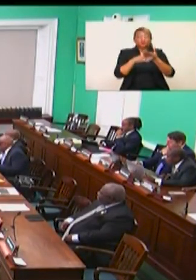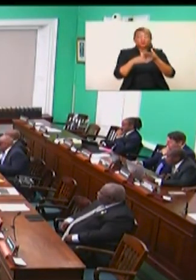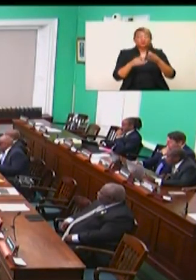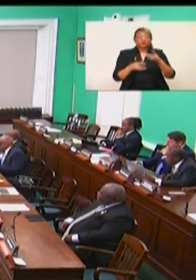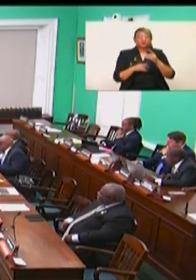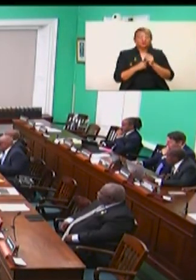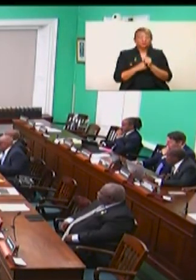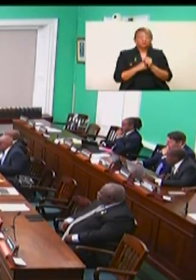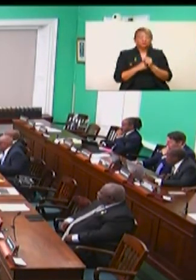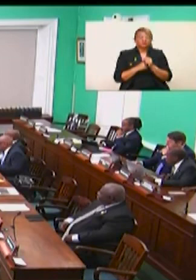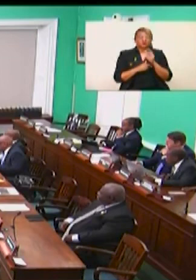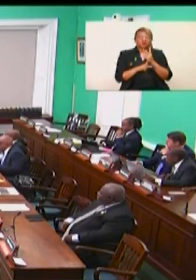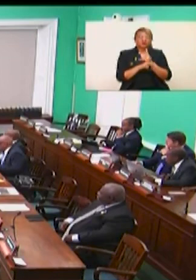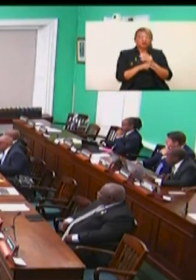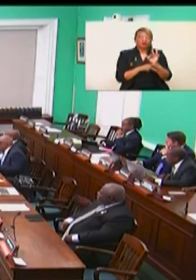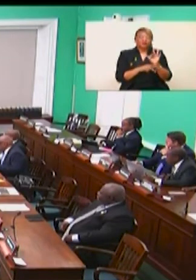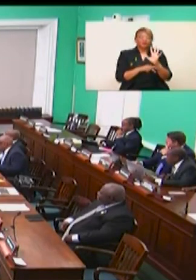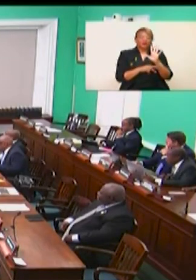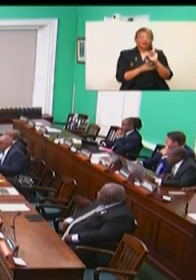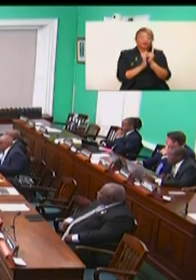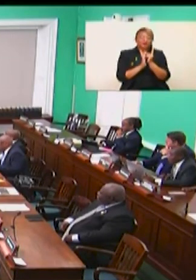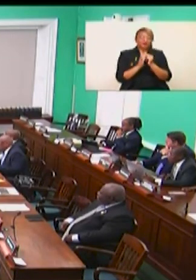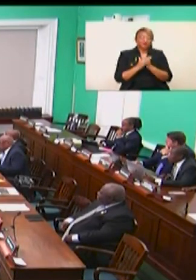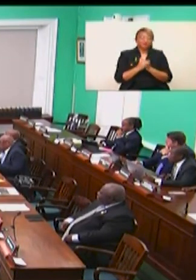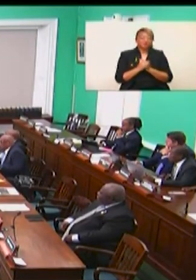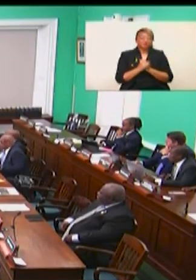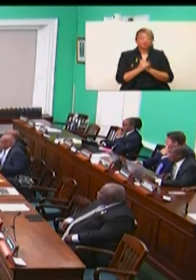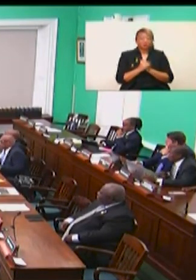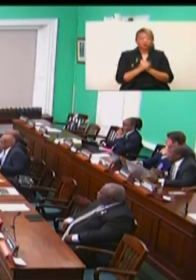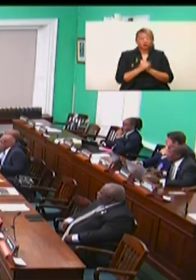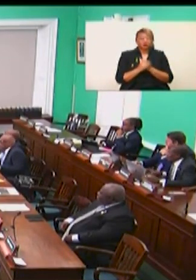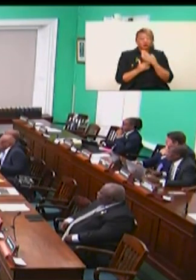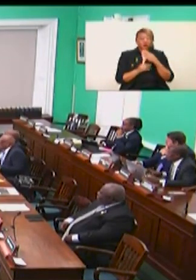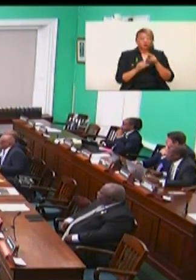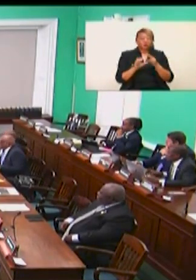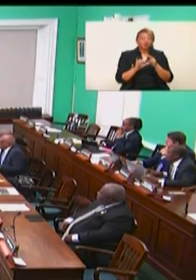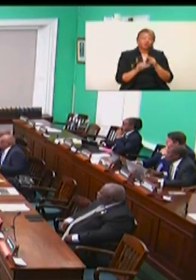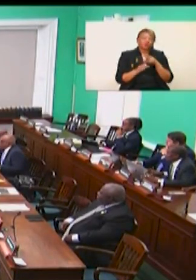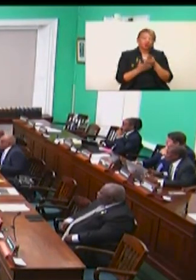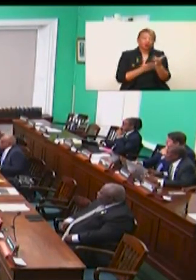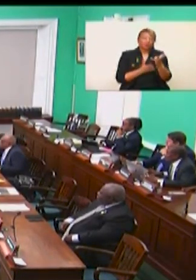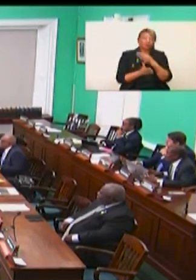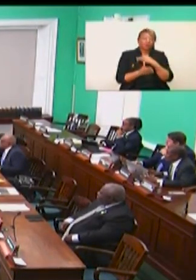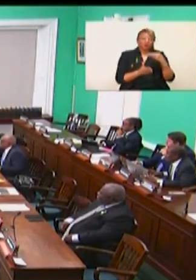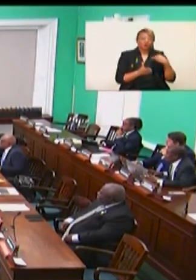matter that we must take care of immediately. Thank you, Honorable Member. Yeah.